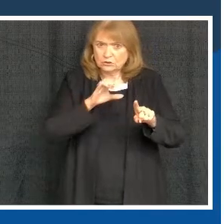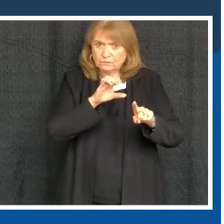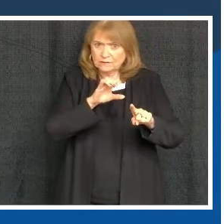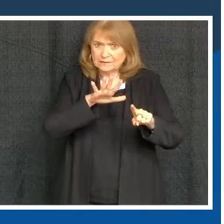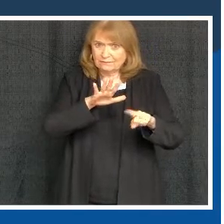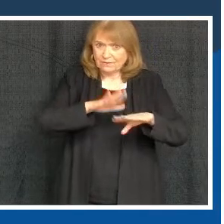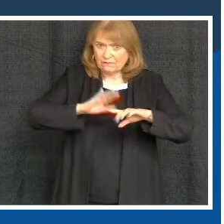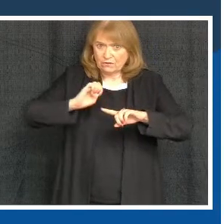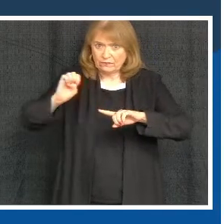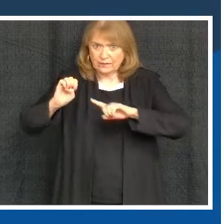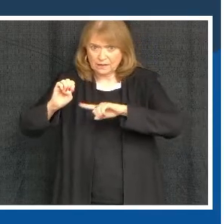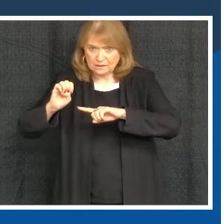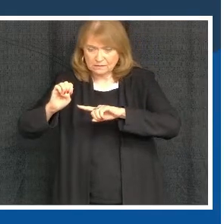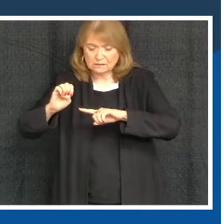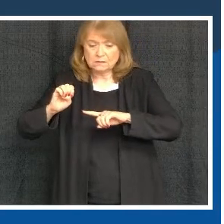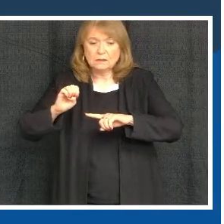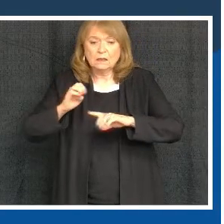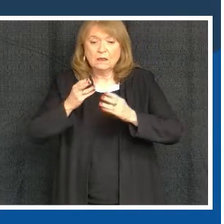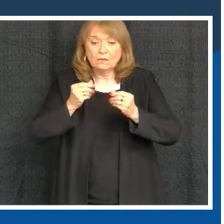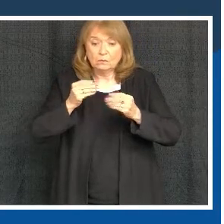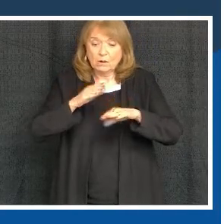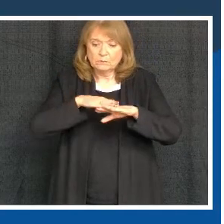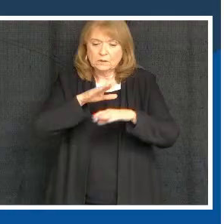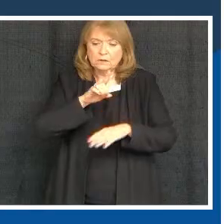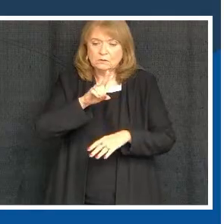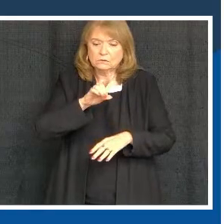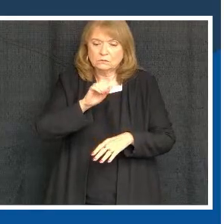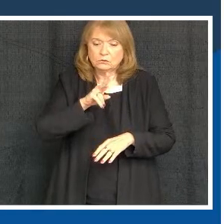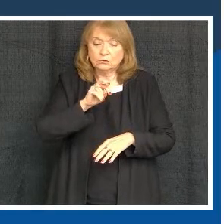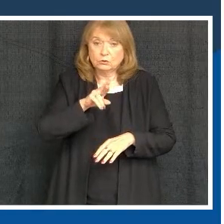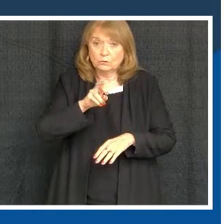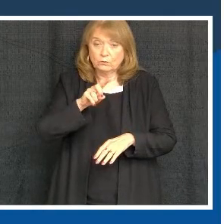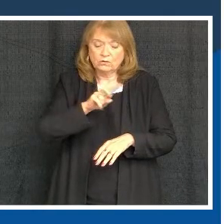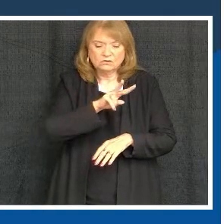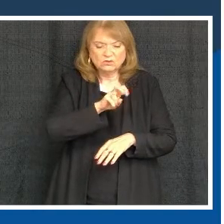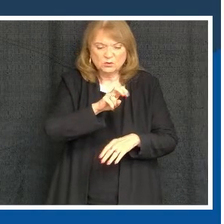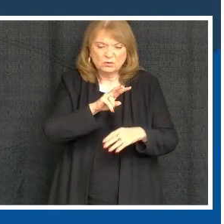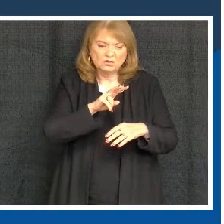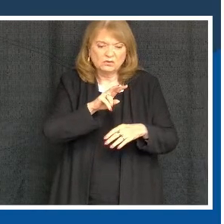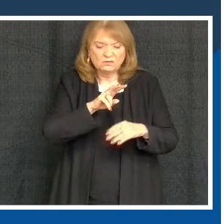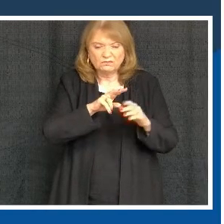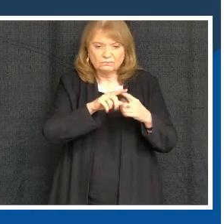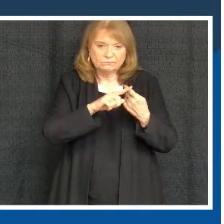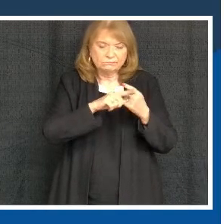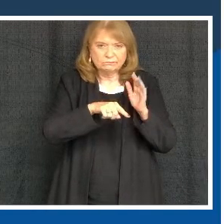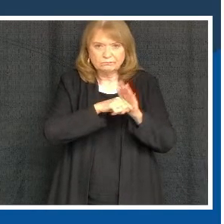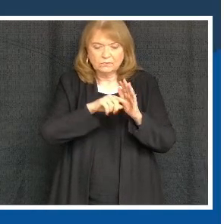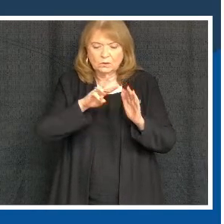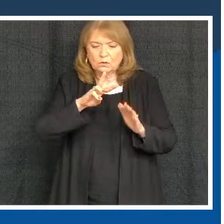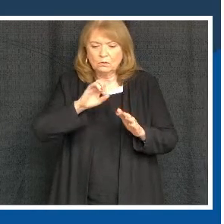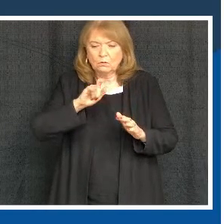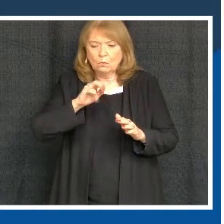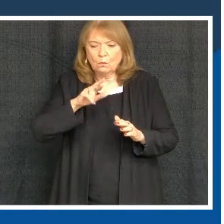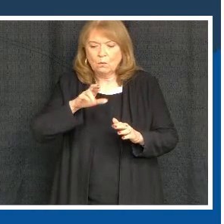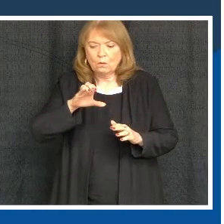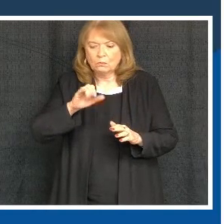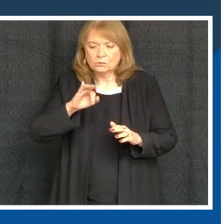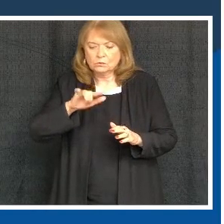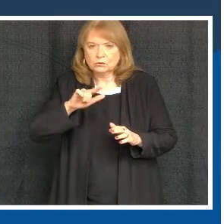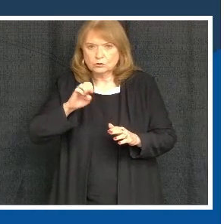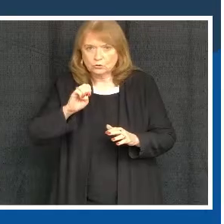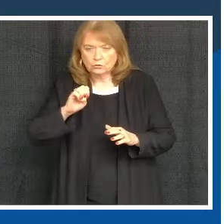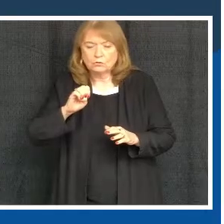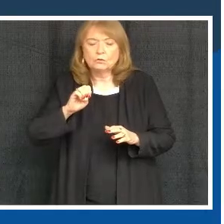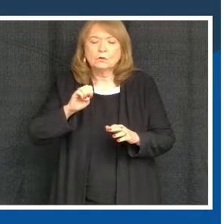east. The property is on Dover Road, approximately 200 feet east of Dover Road and Walker Circle intersection in Council Ward number